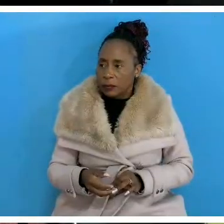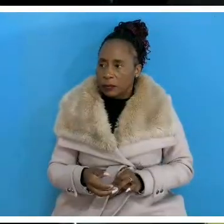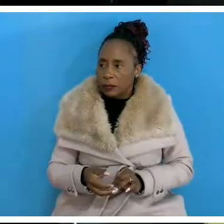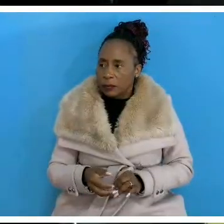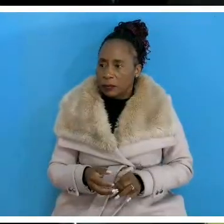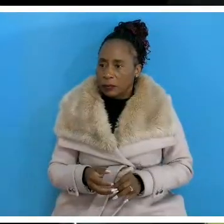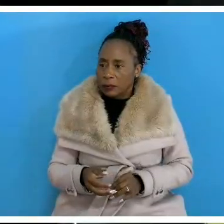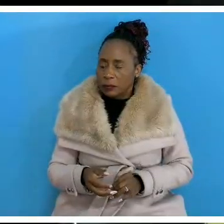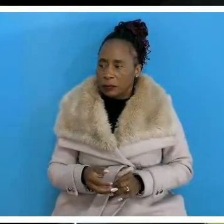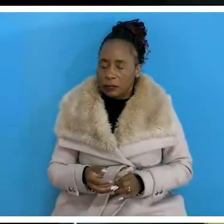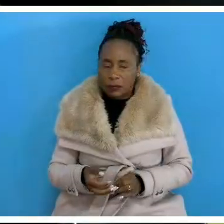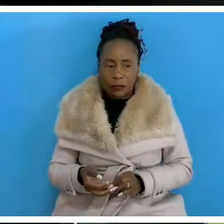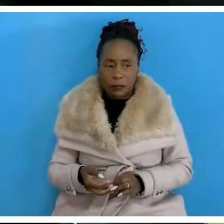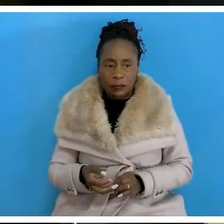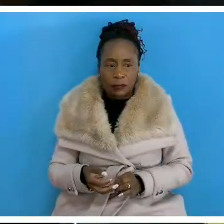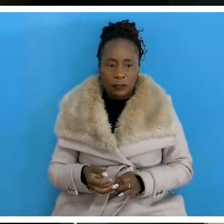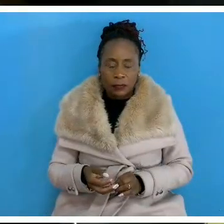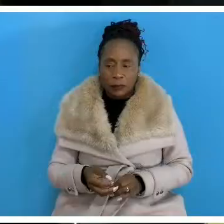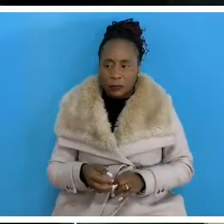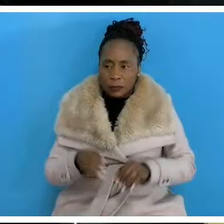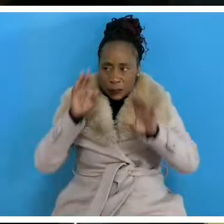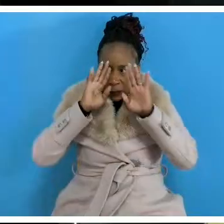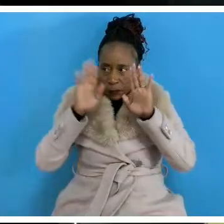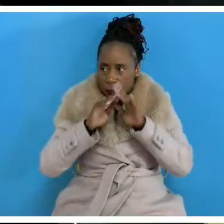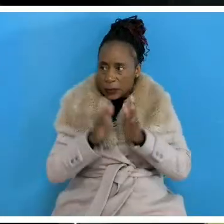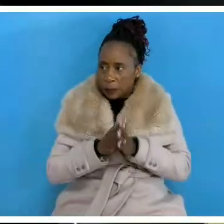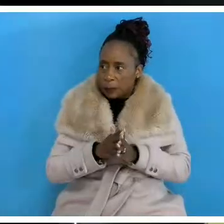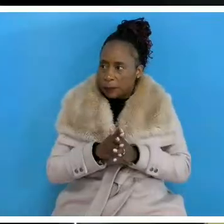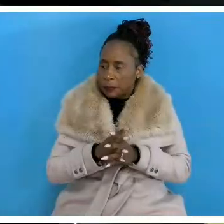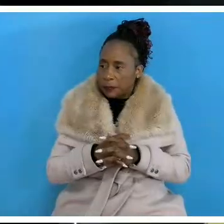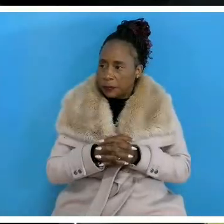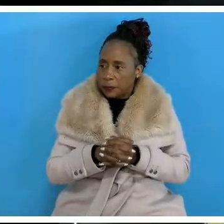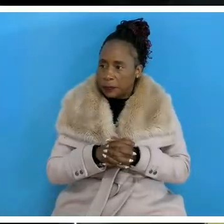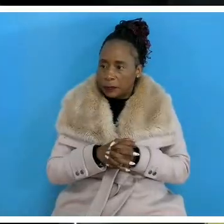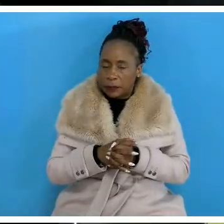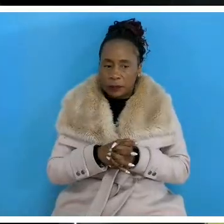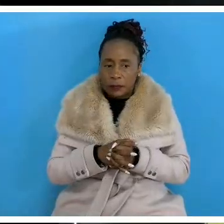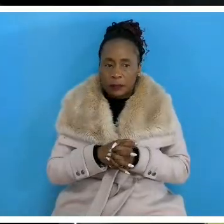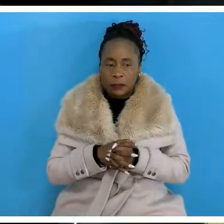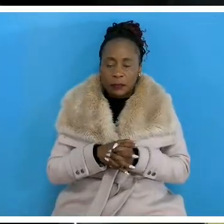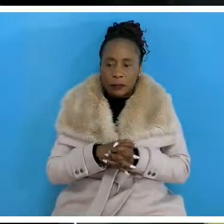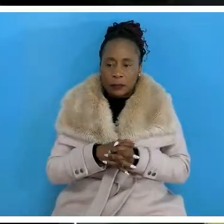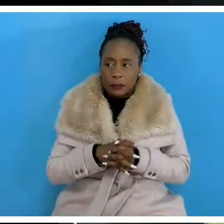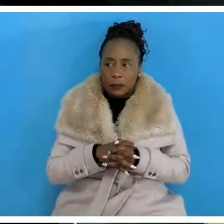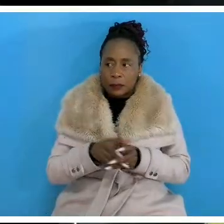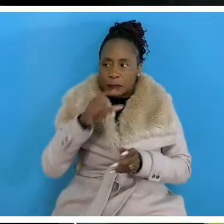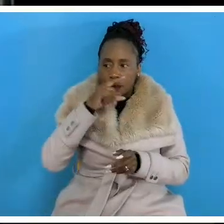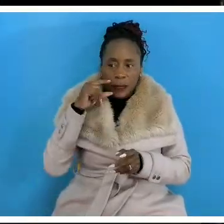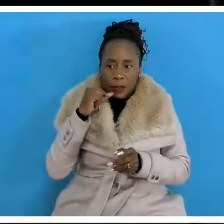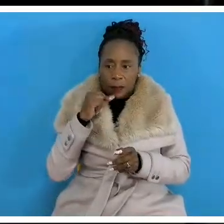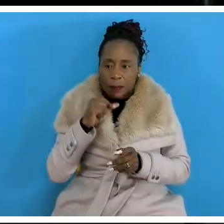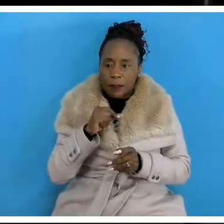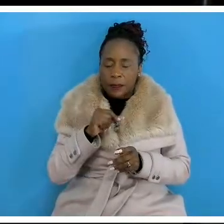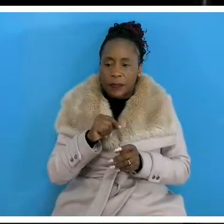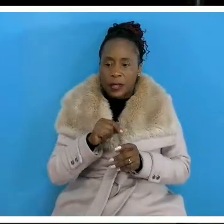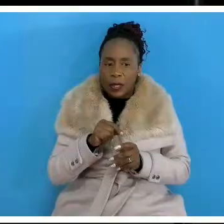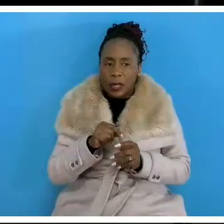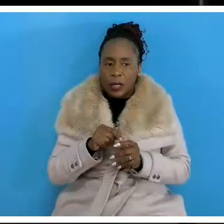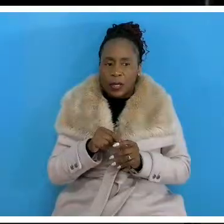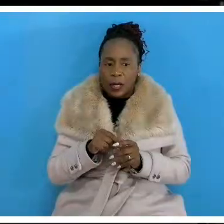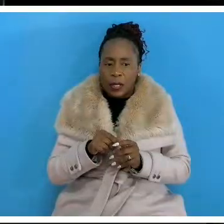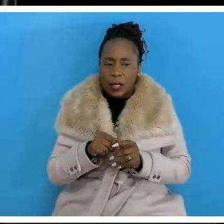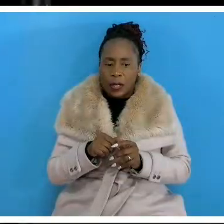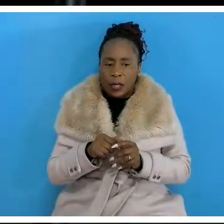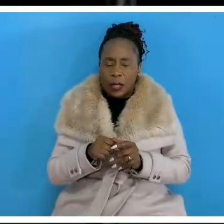Goeiemôre, good afternoon, Sambonani, Dumelang, Godsama, Weni, Absheni, Ndamala, Bongwe, Assalamu alaikum. My name is Imran Phillips. I greet you in the name of God. Thank